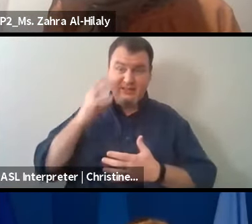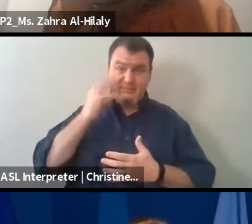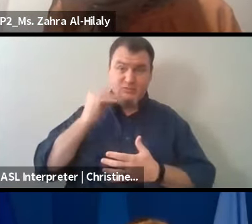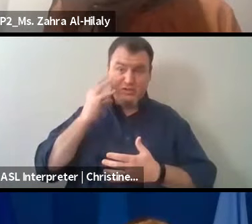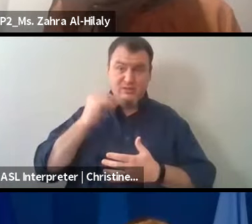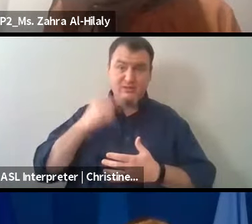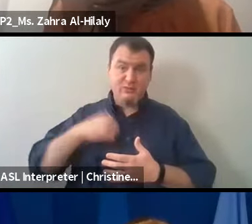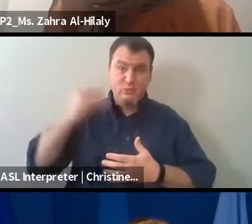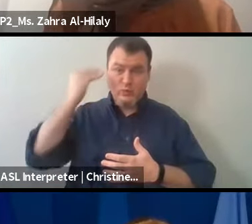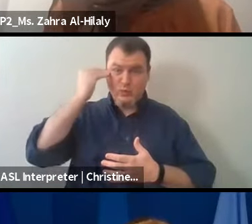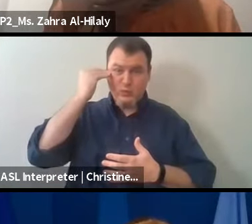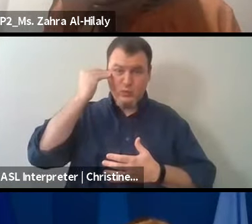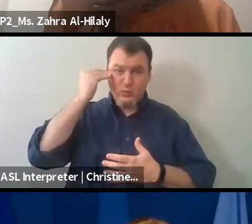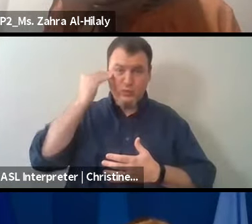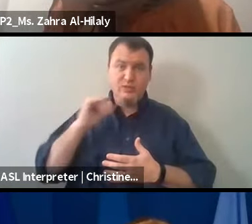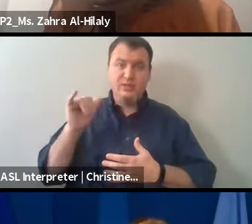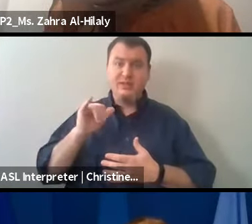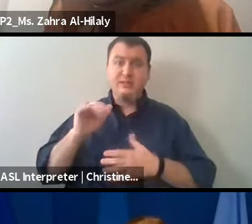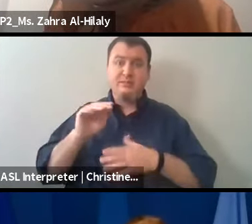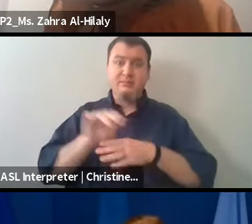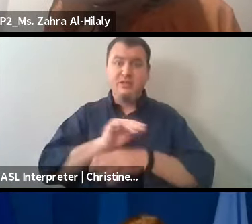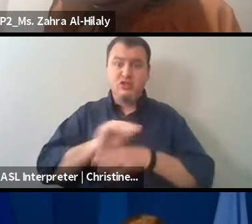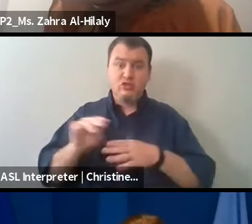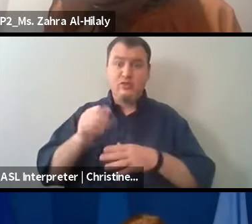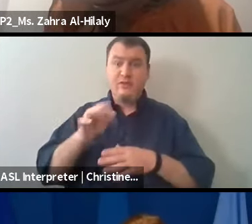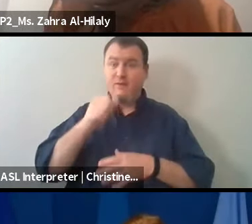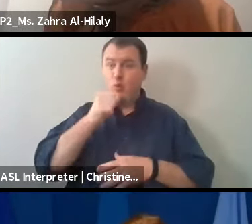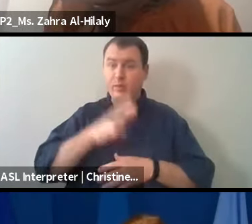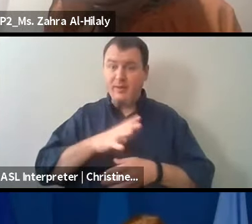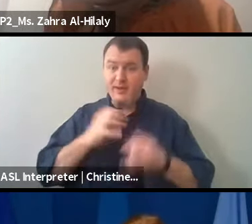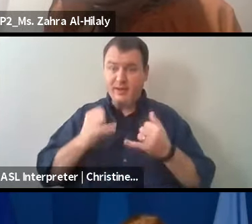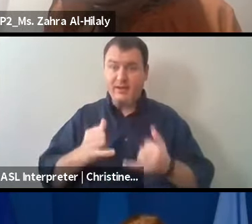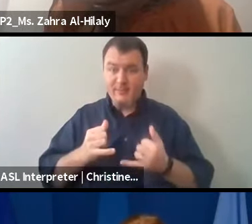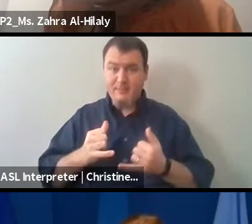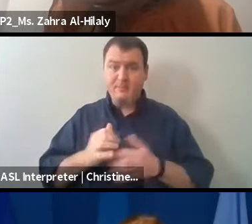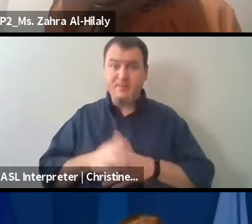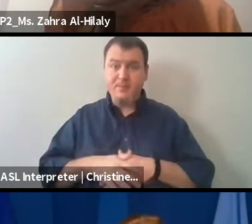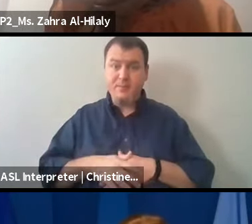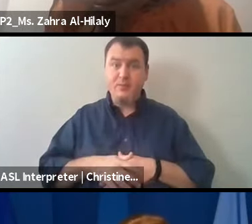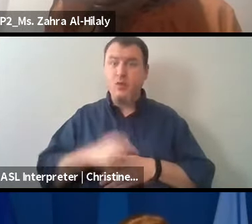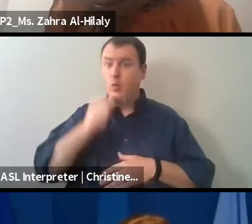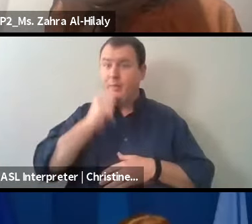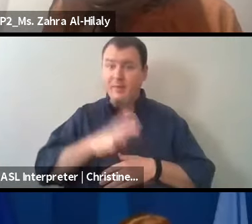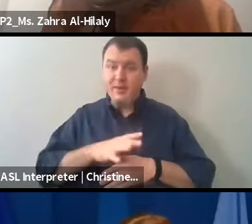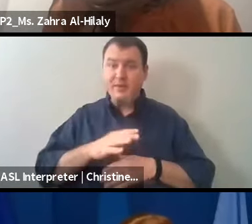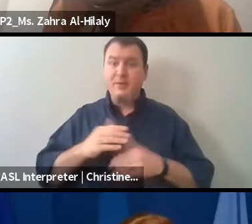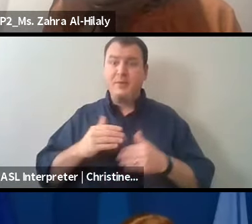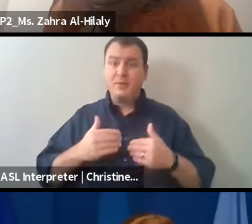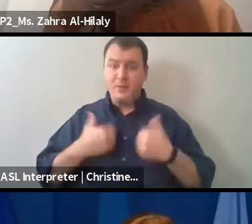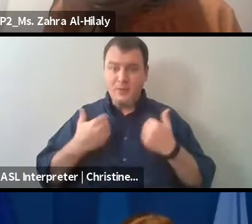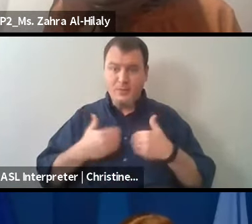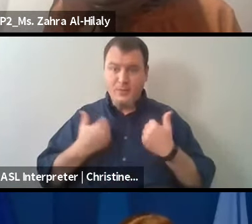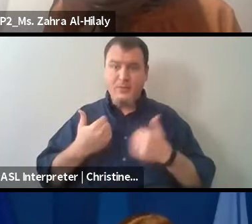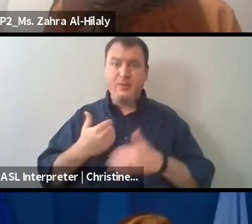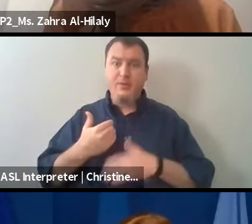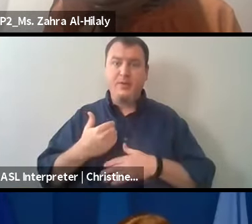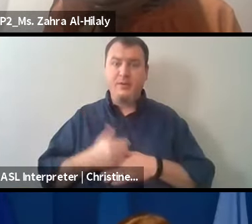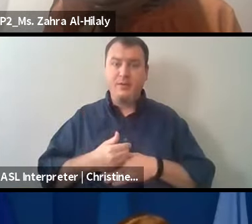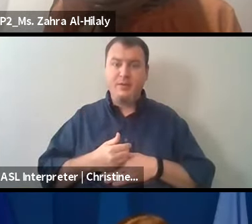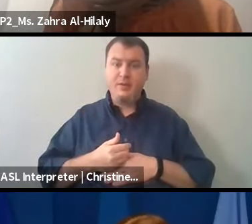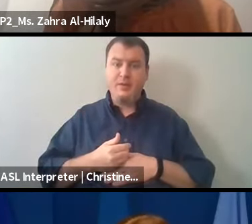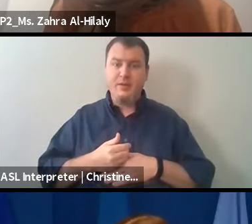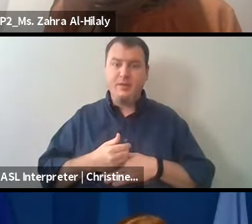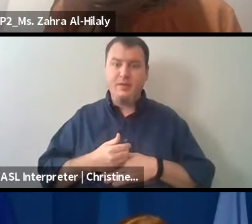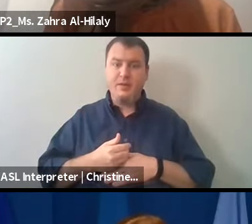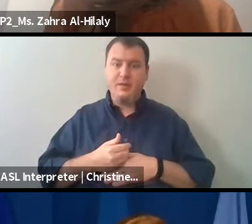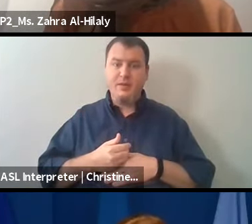know as a minister of women now, women, youth, and persons